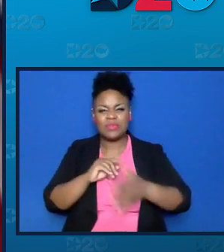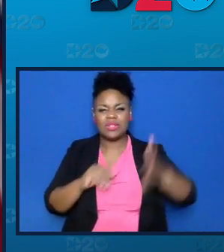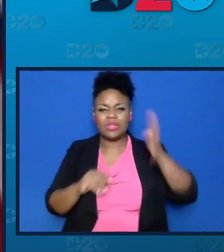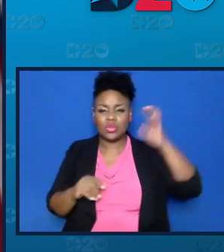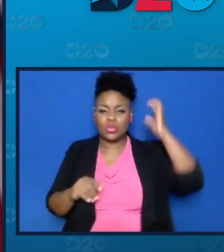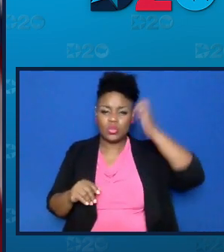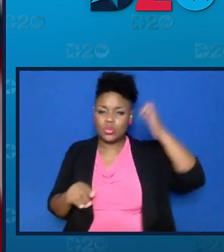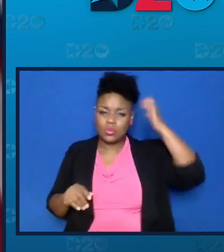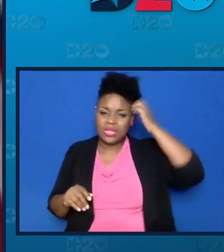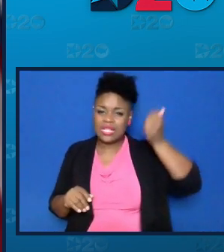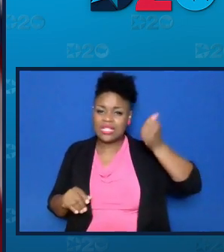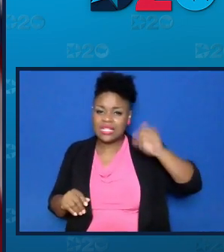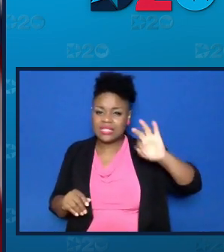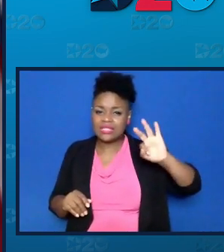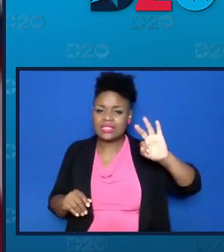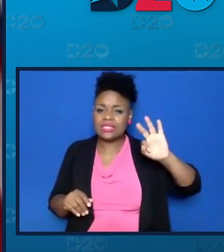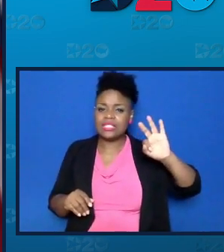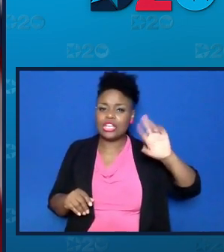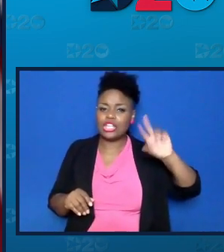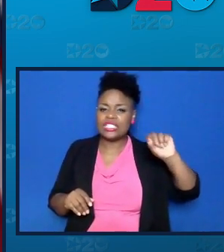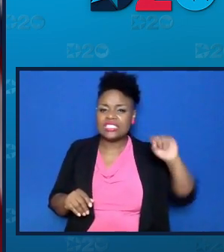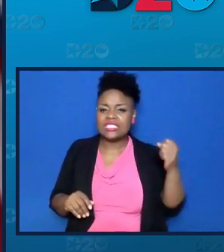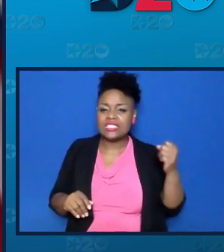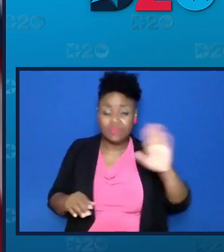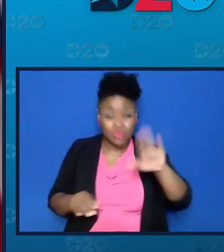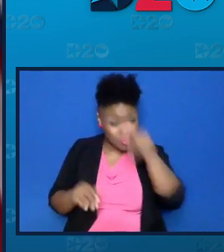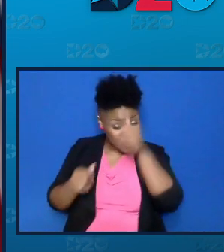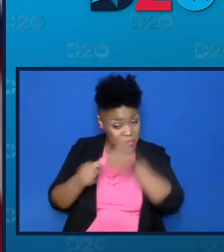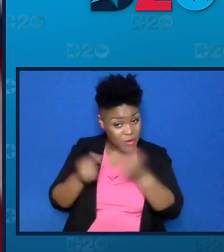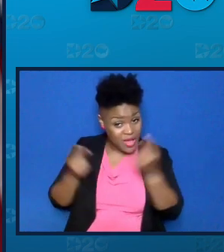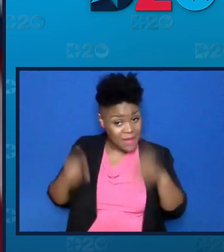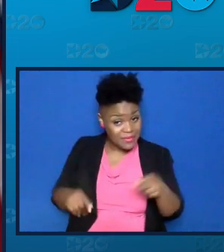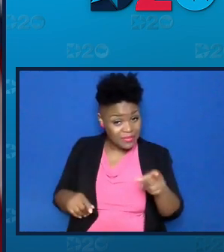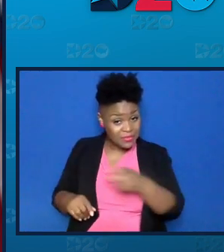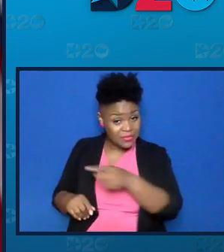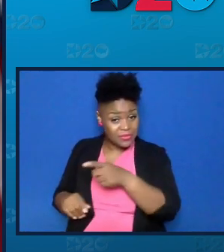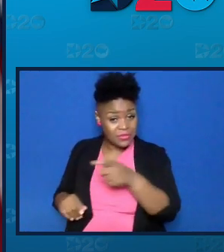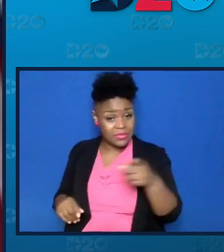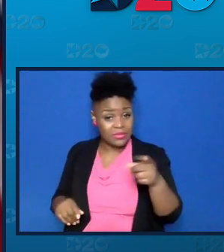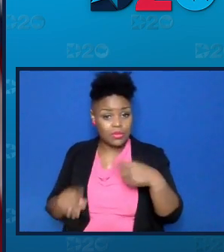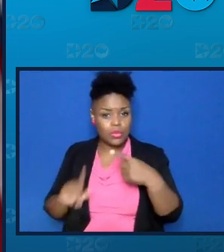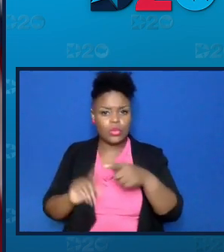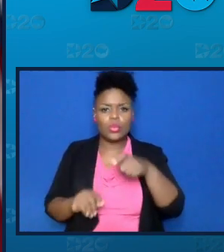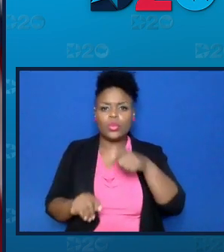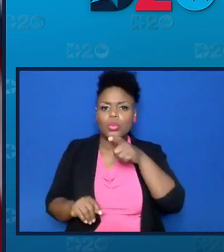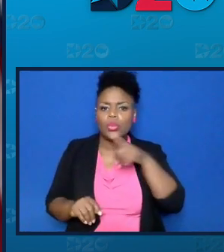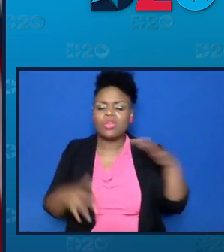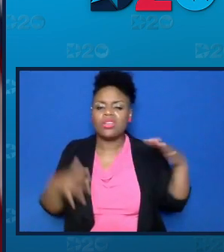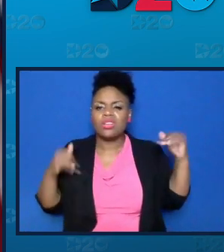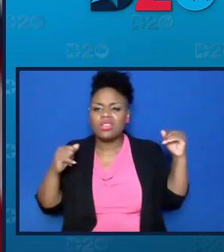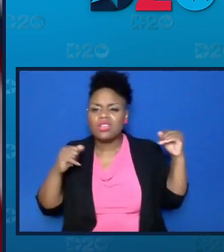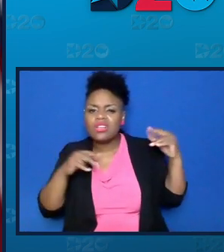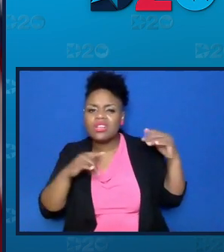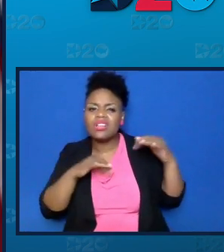violent clash that ensued between those spreading hate and those with the courage to stand against